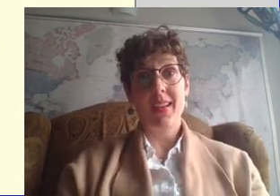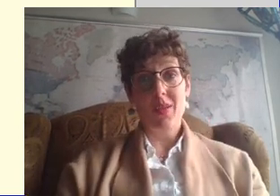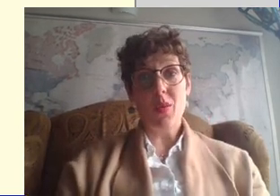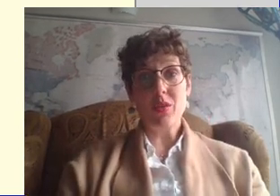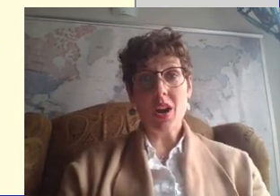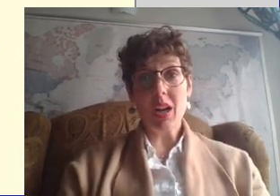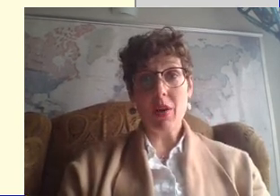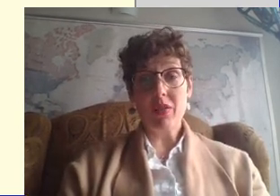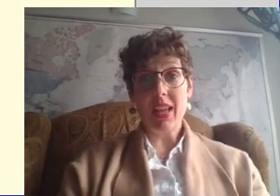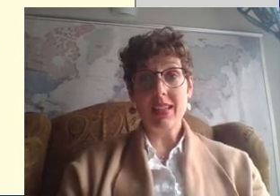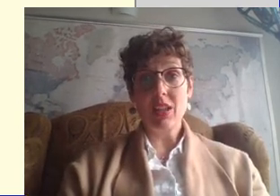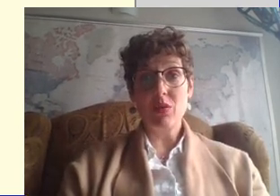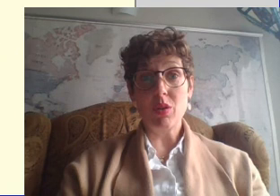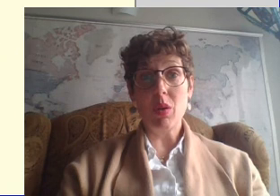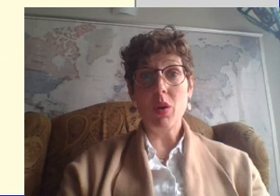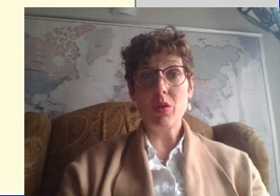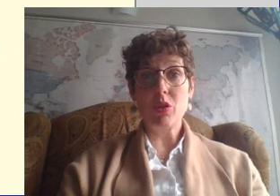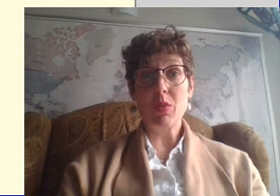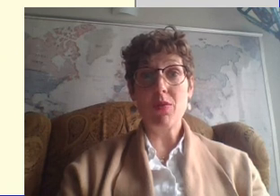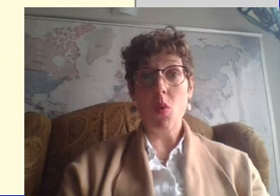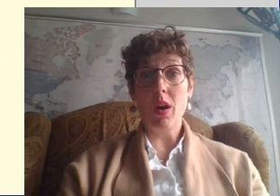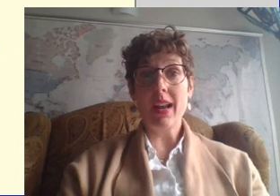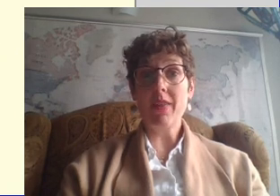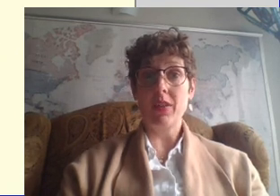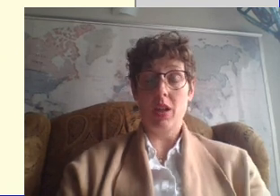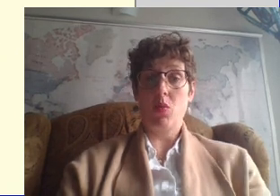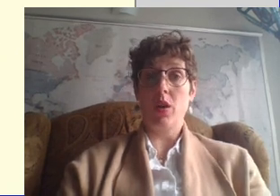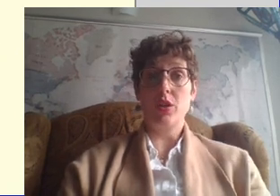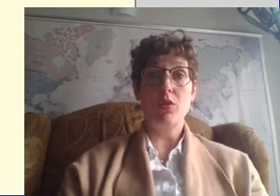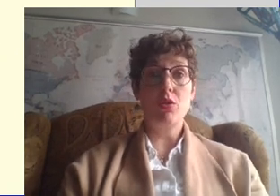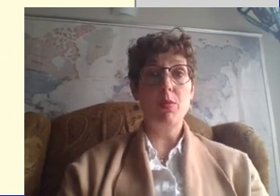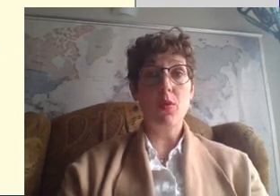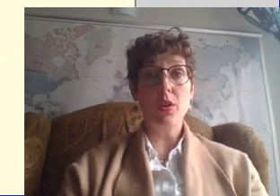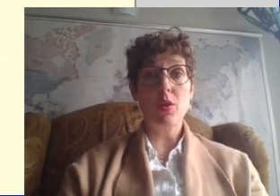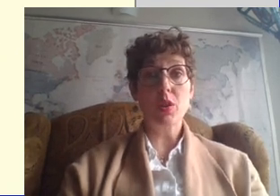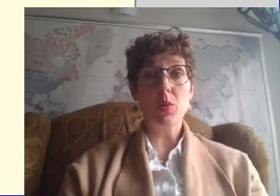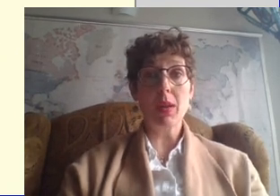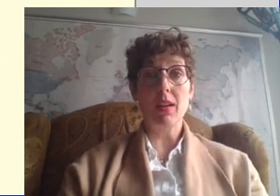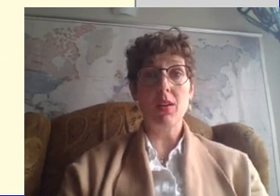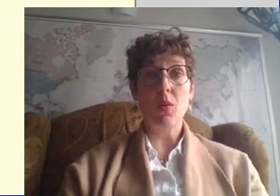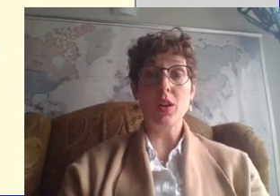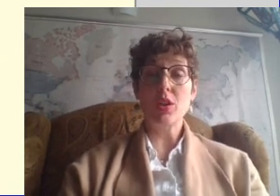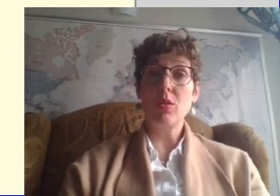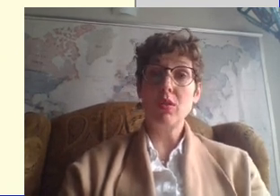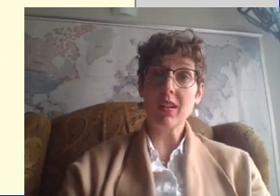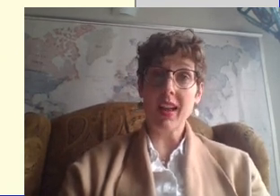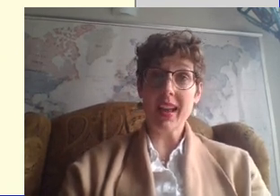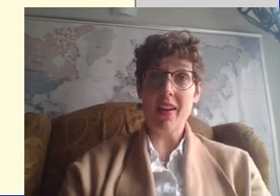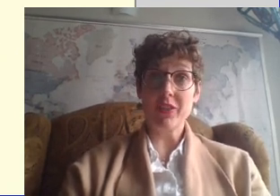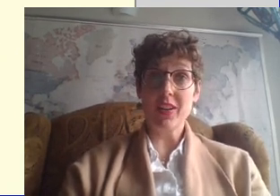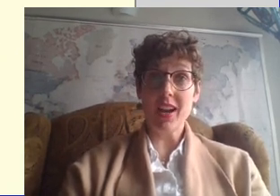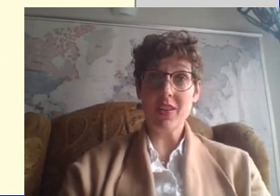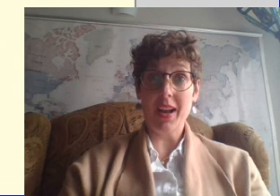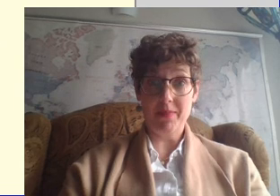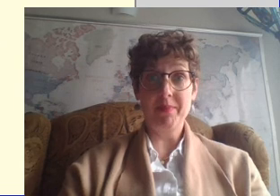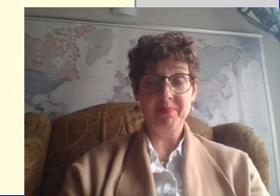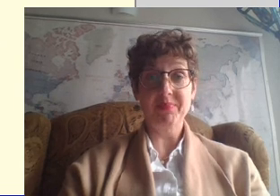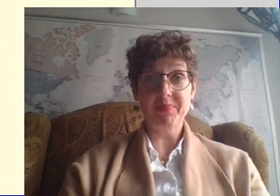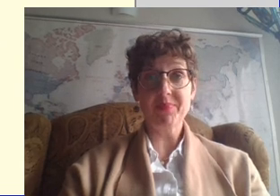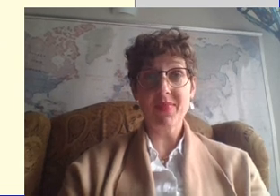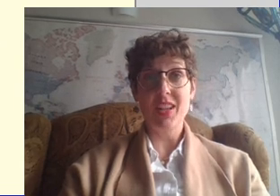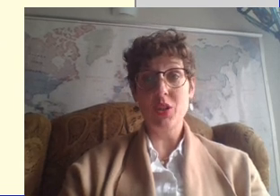after while you talk about things that you do and what you do before and after. Like, what do you do before you go swimming? What do you look like after a